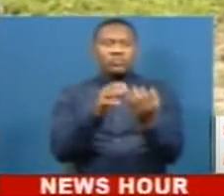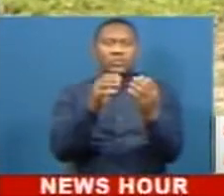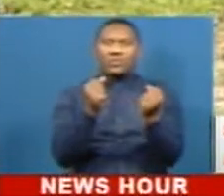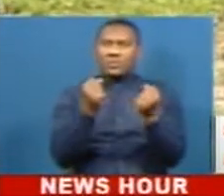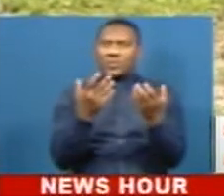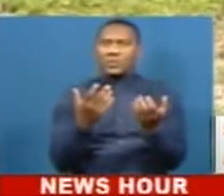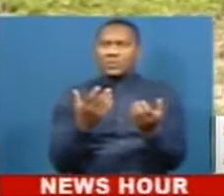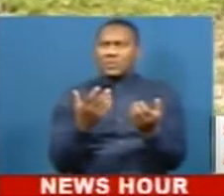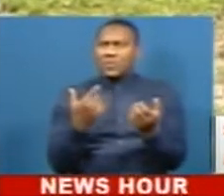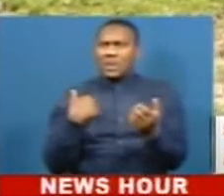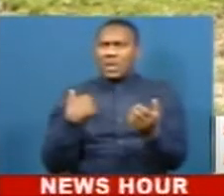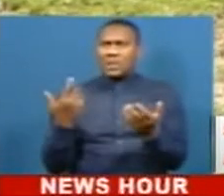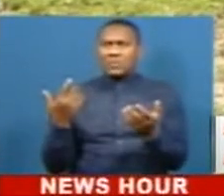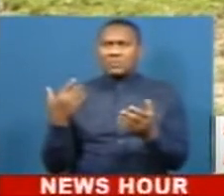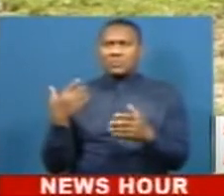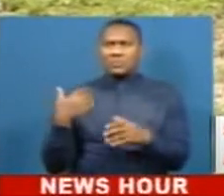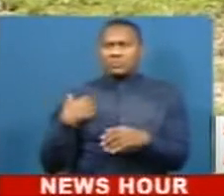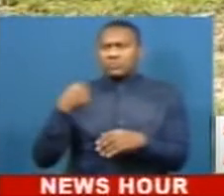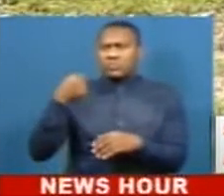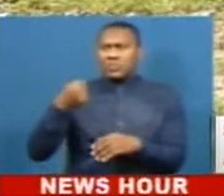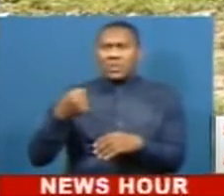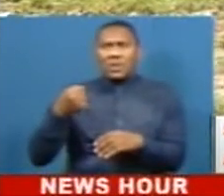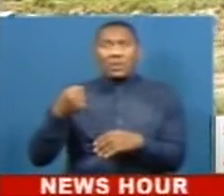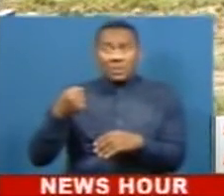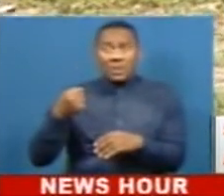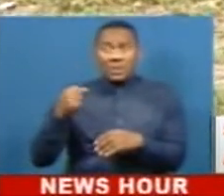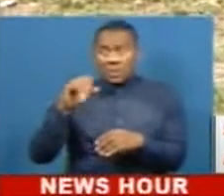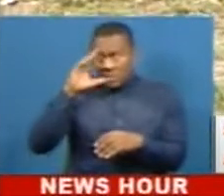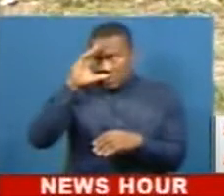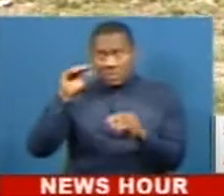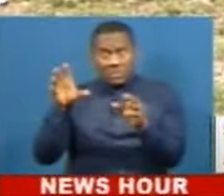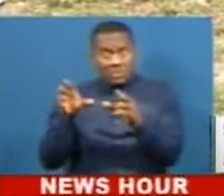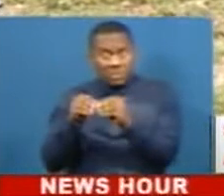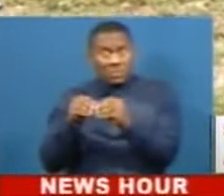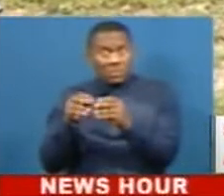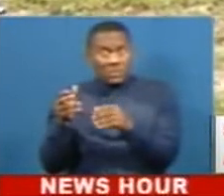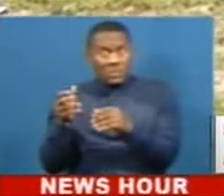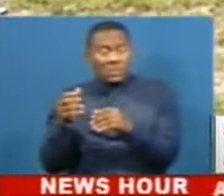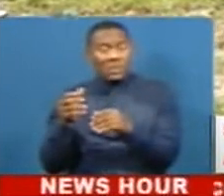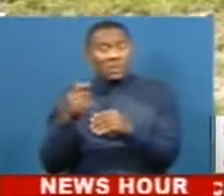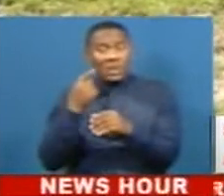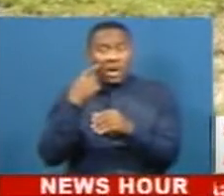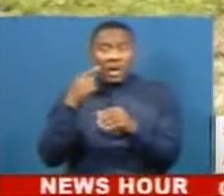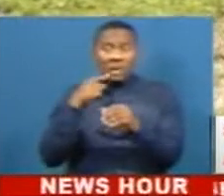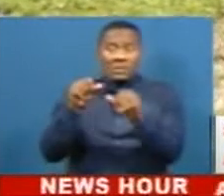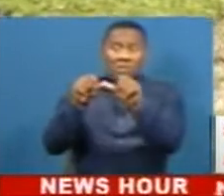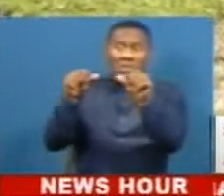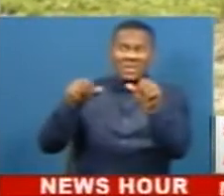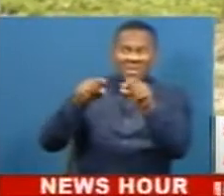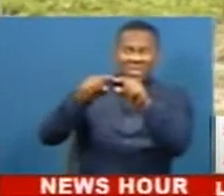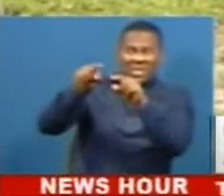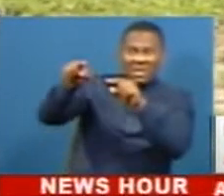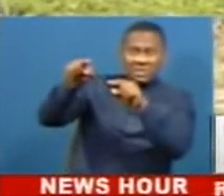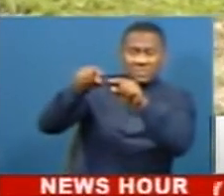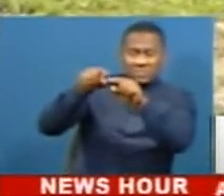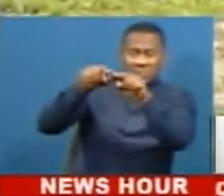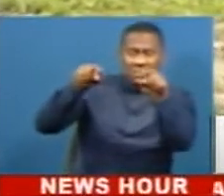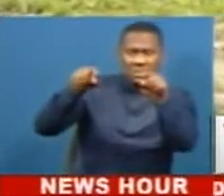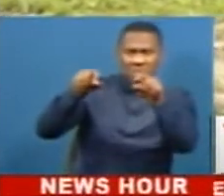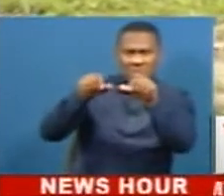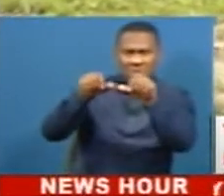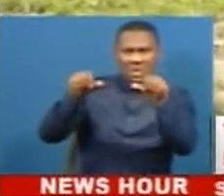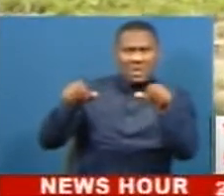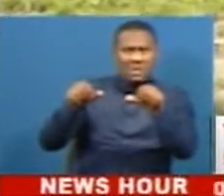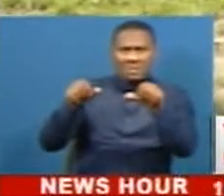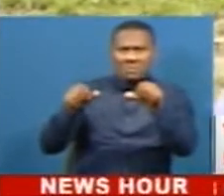not a very serious to the extent says, I will hear free Homa Benase. I call Seriana, not called Vetina Honona,